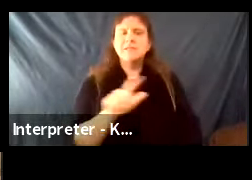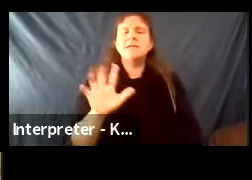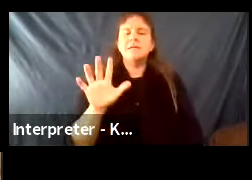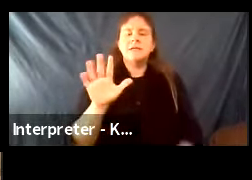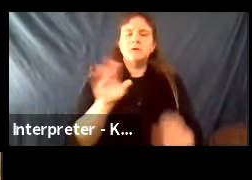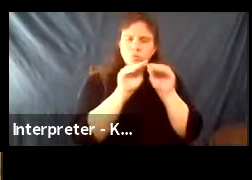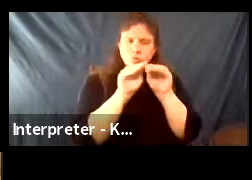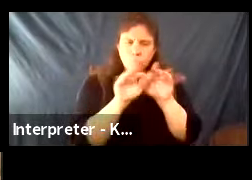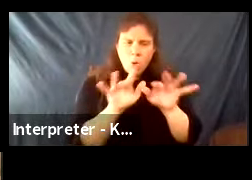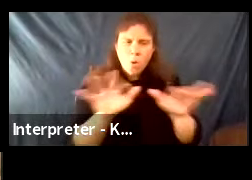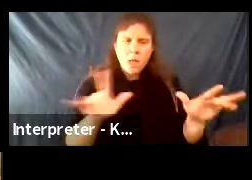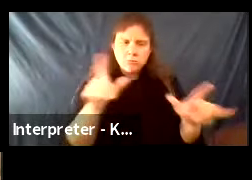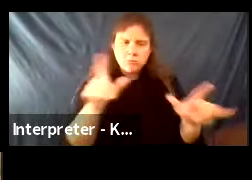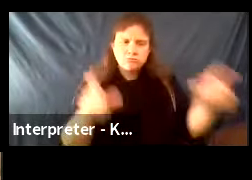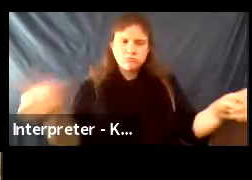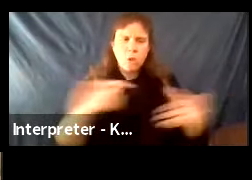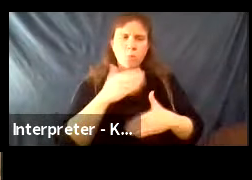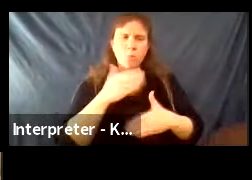of California.